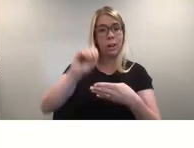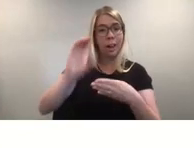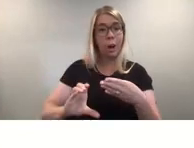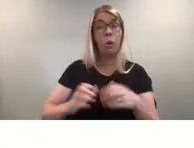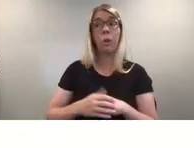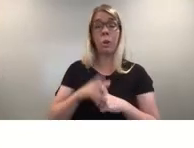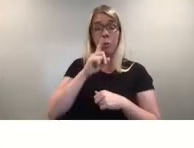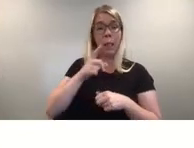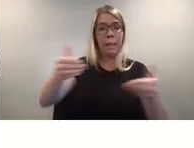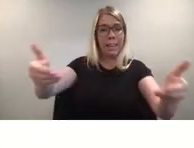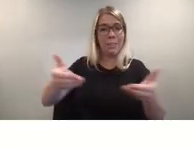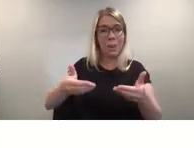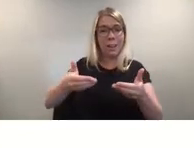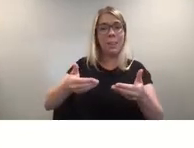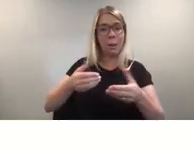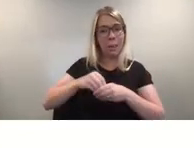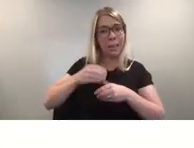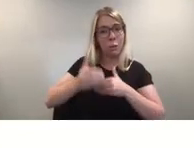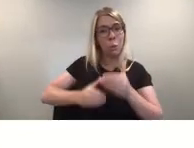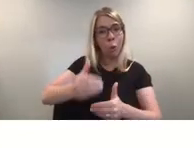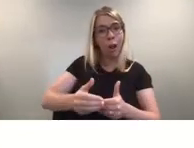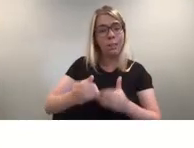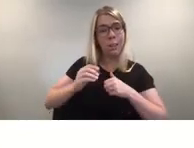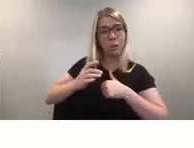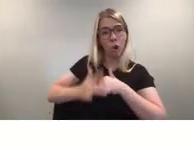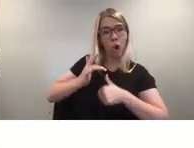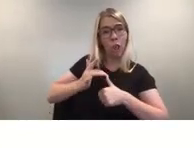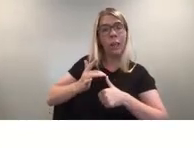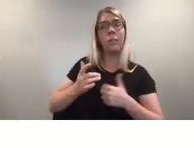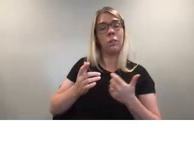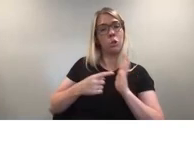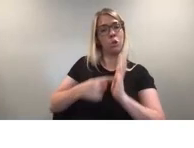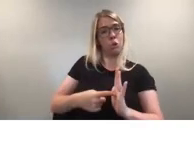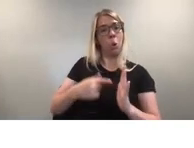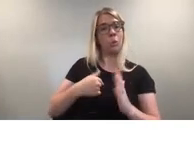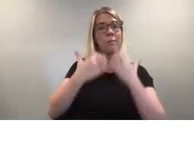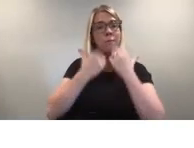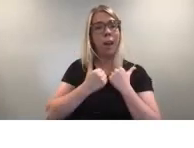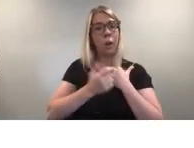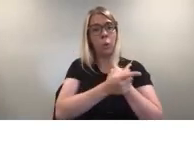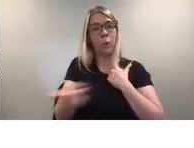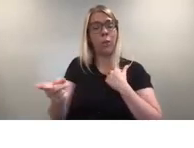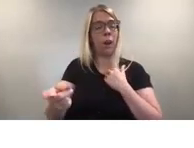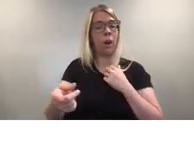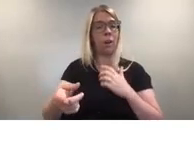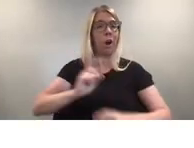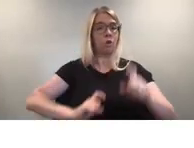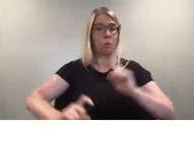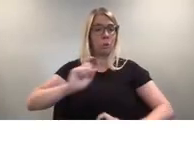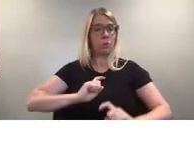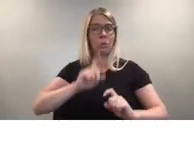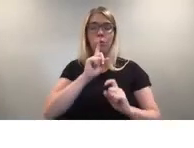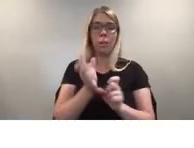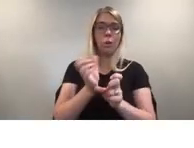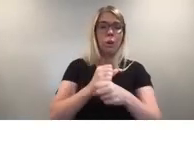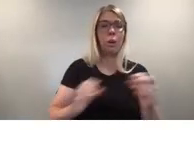an early level, she demonstrated that she really values their contributions, and she was able to create a more engaged community of learners.